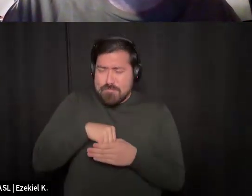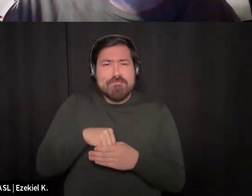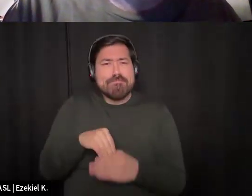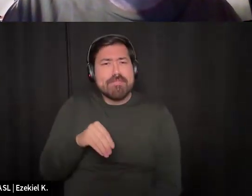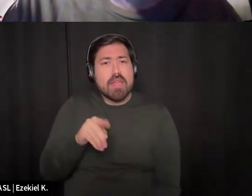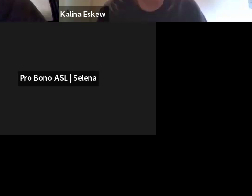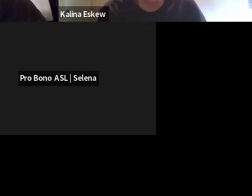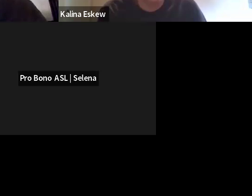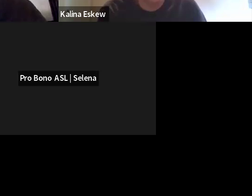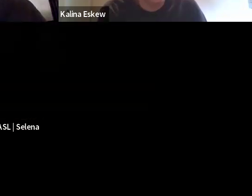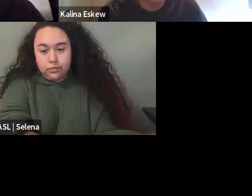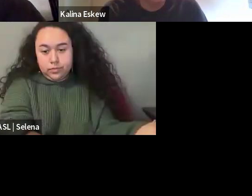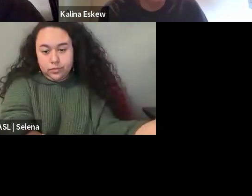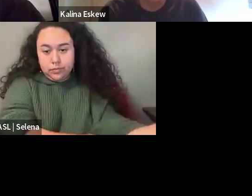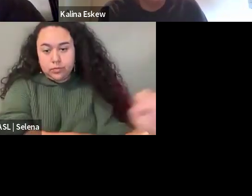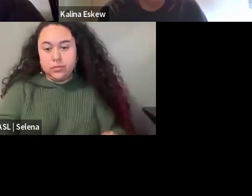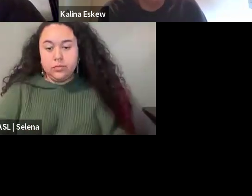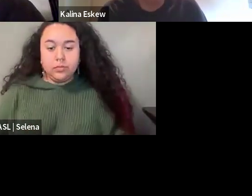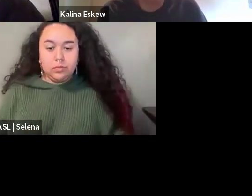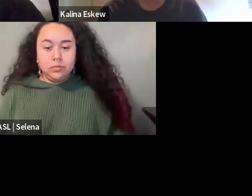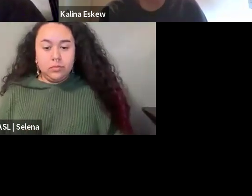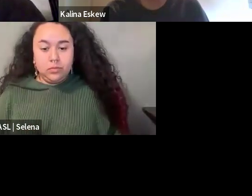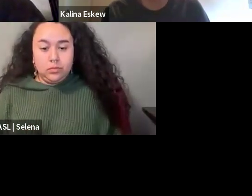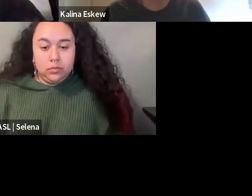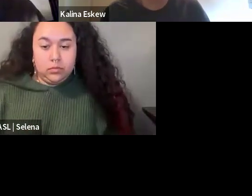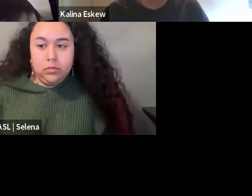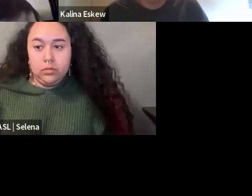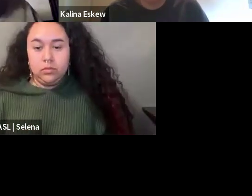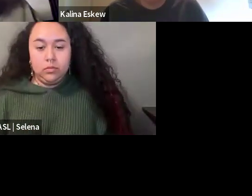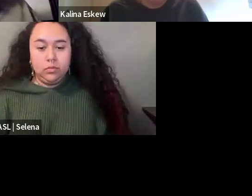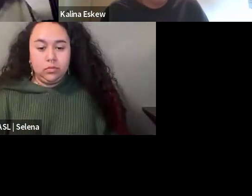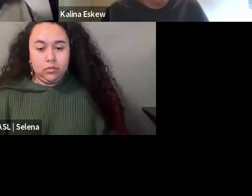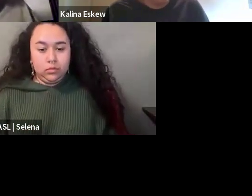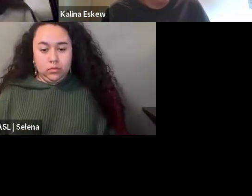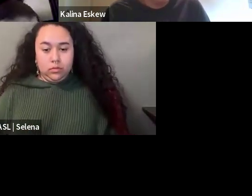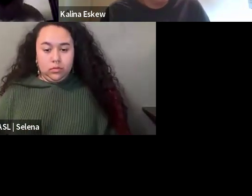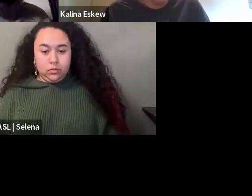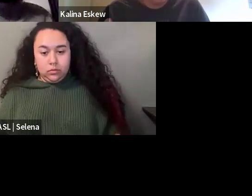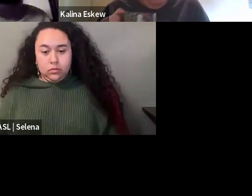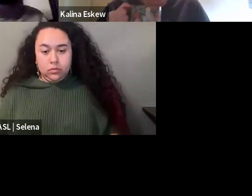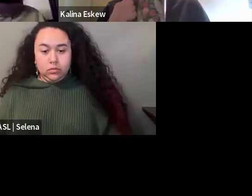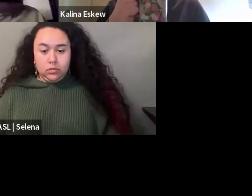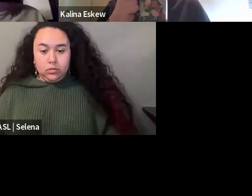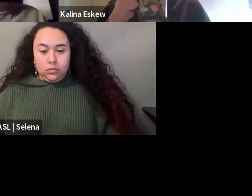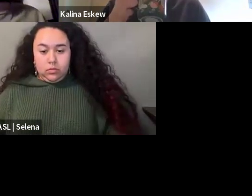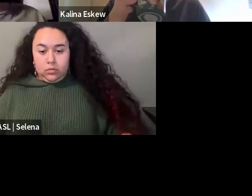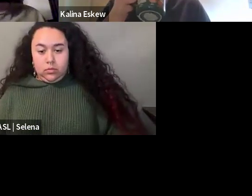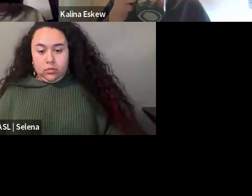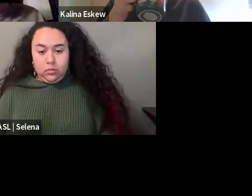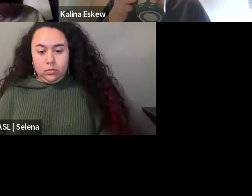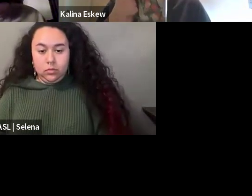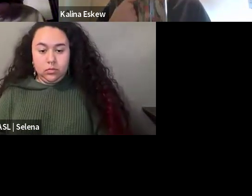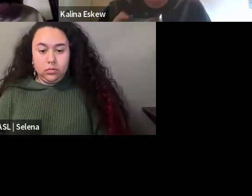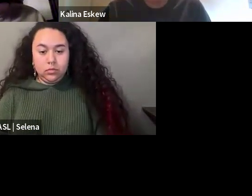mindfulness practices is sit spot, right? Mhm. Is mindful birding. They introduce the very concept of a sit spot